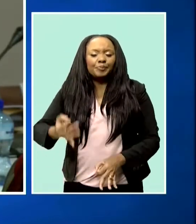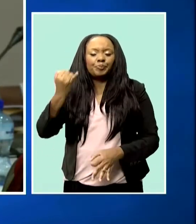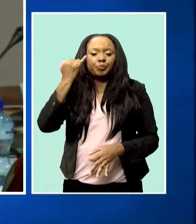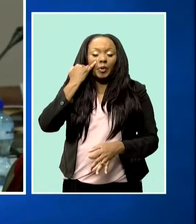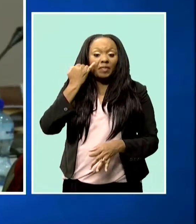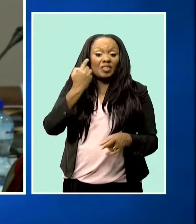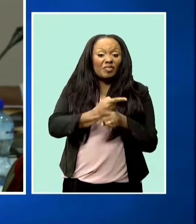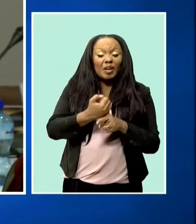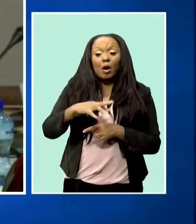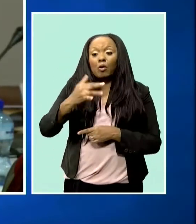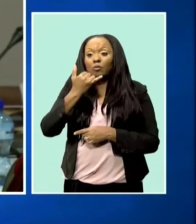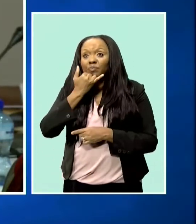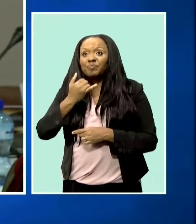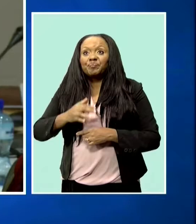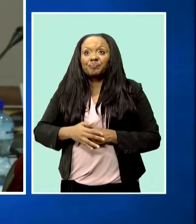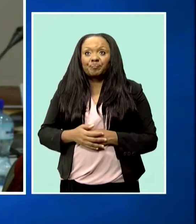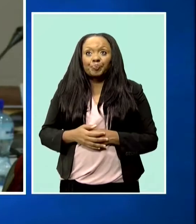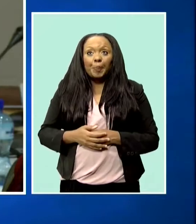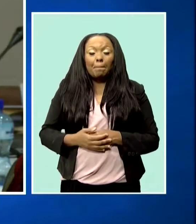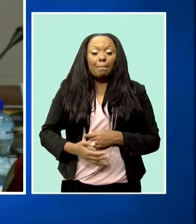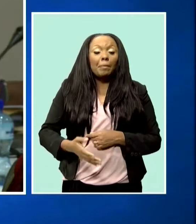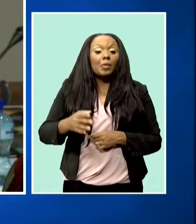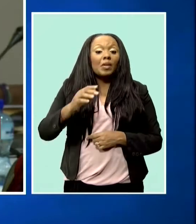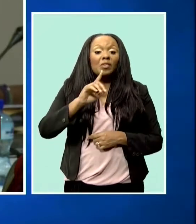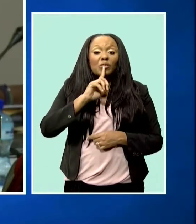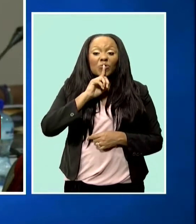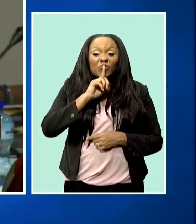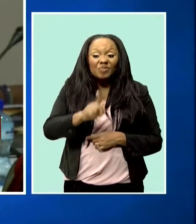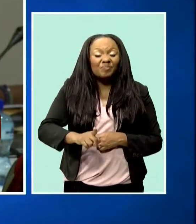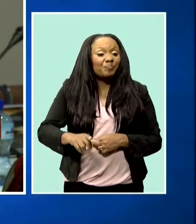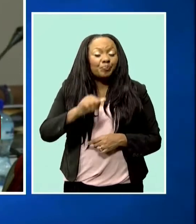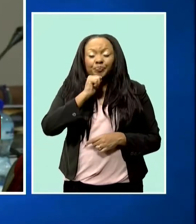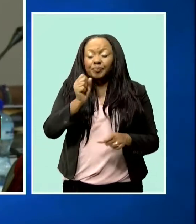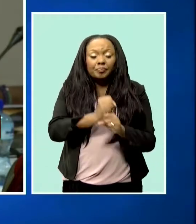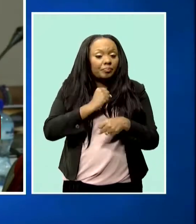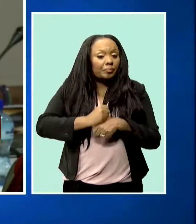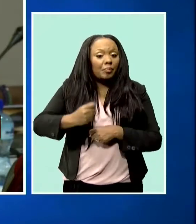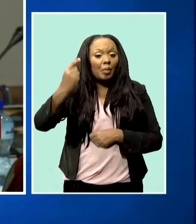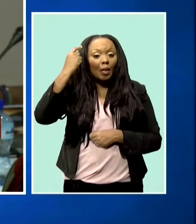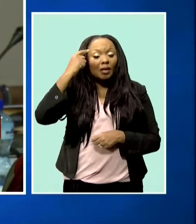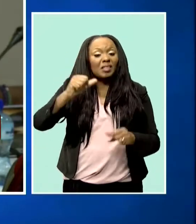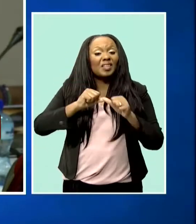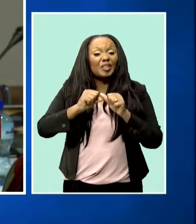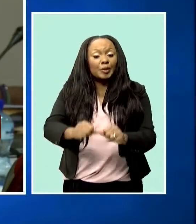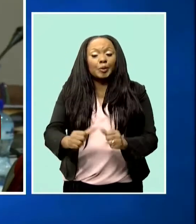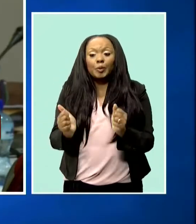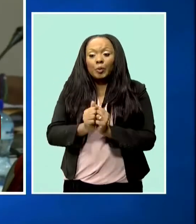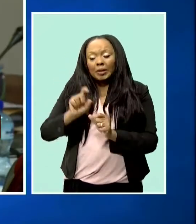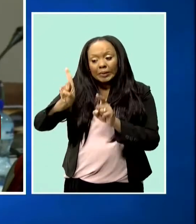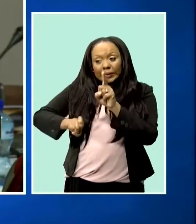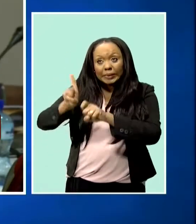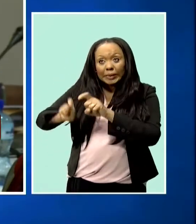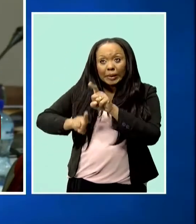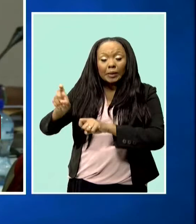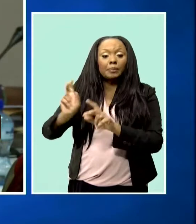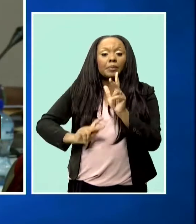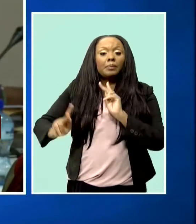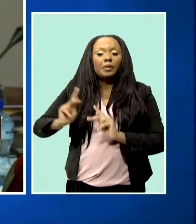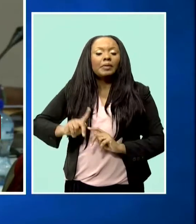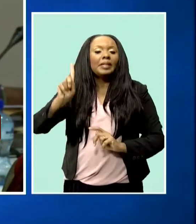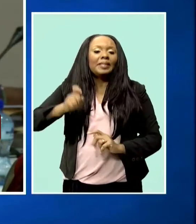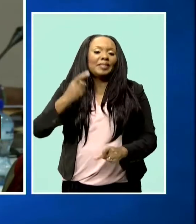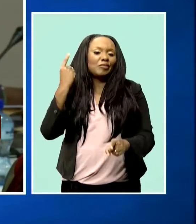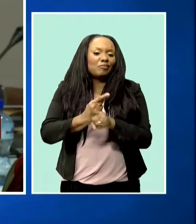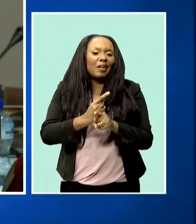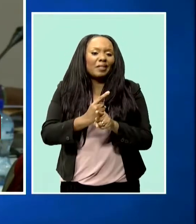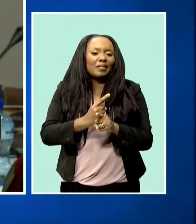wrong, to put it colloquially, it simply will not make any sense to proceed with the examination of witnesses until the